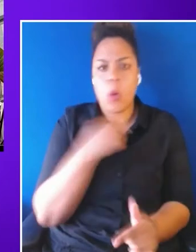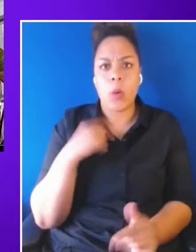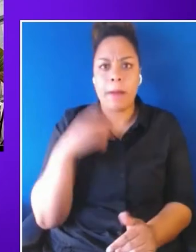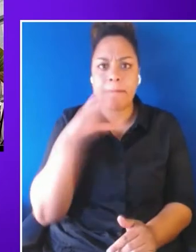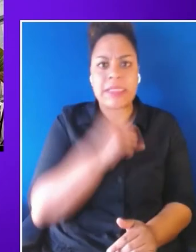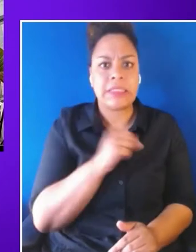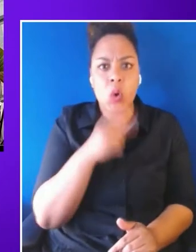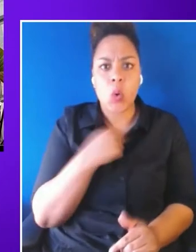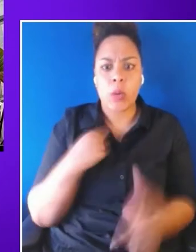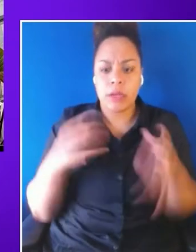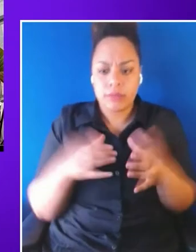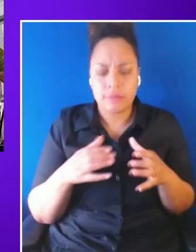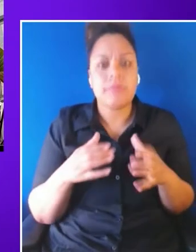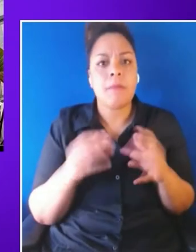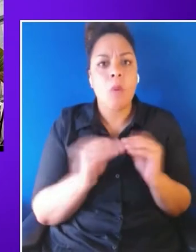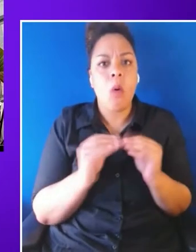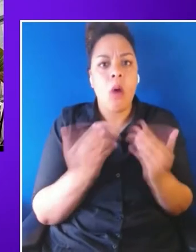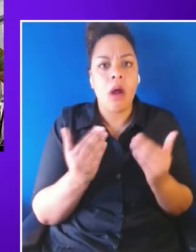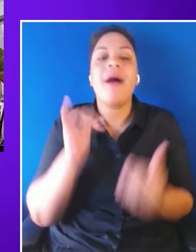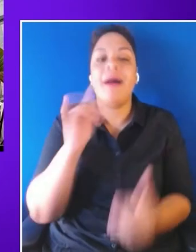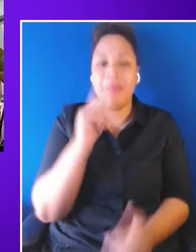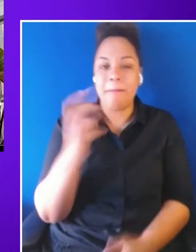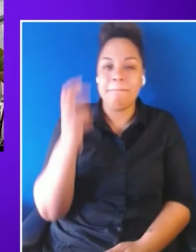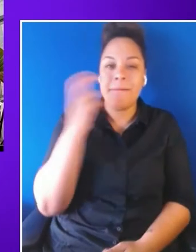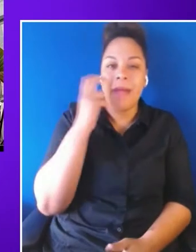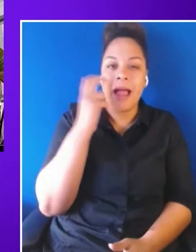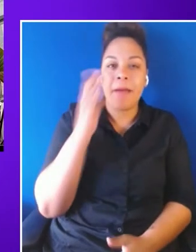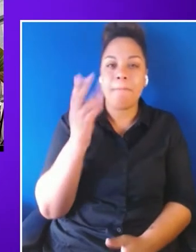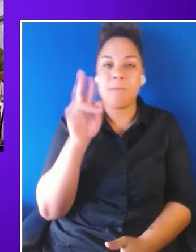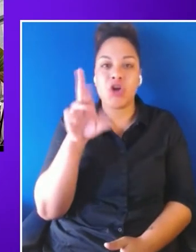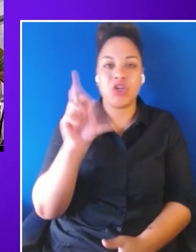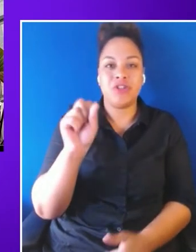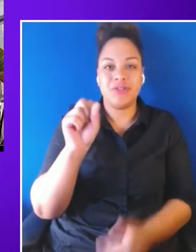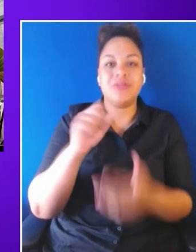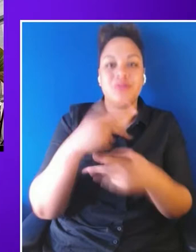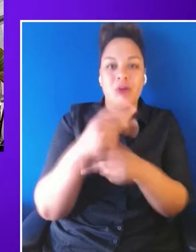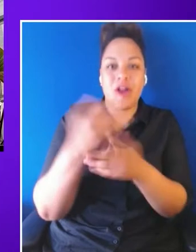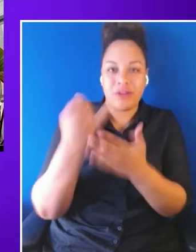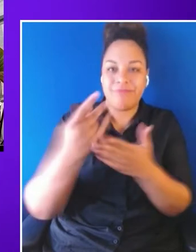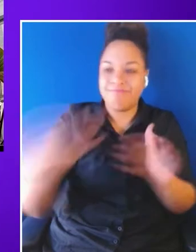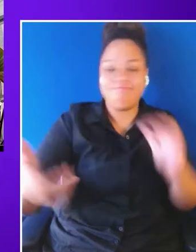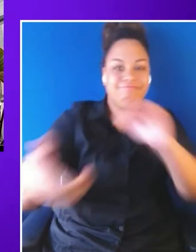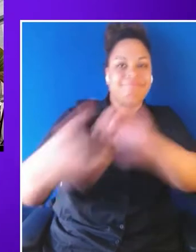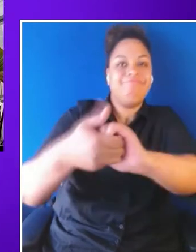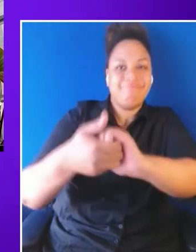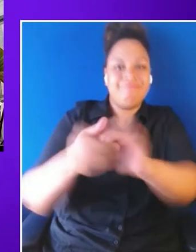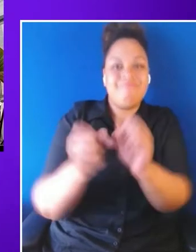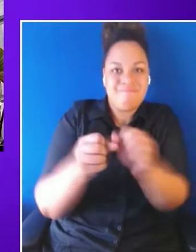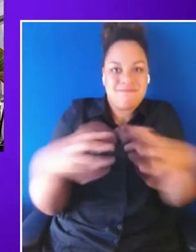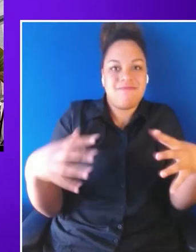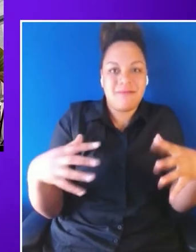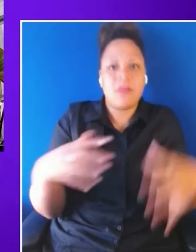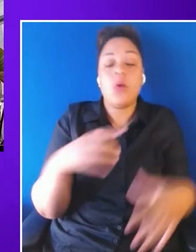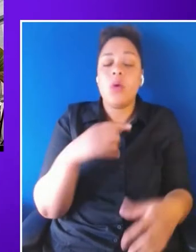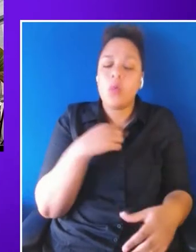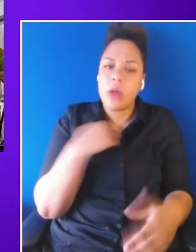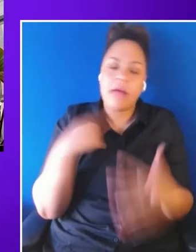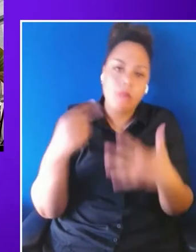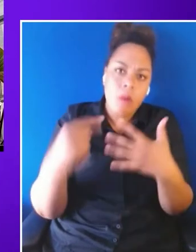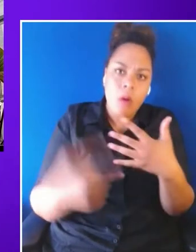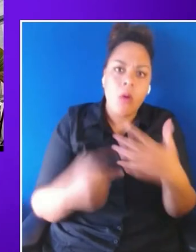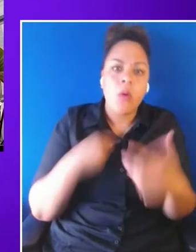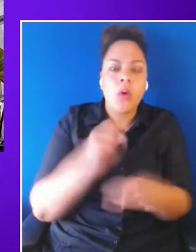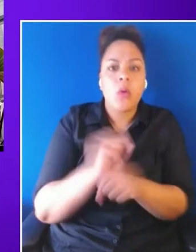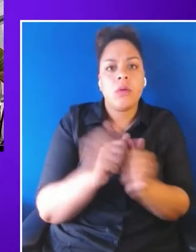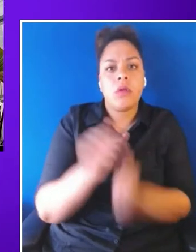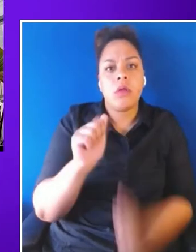reached out to the Blind Birders Project. But there's so much more than that. And we have been working directly with AltSpace, which is the platform that we